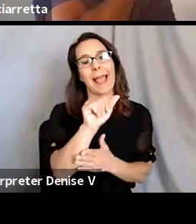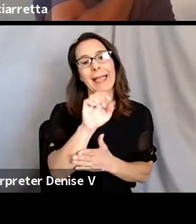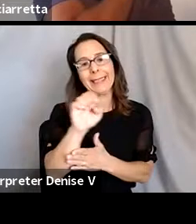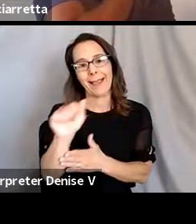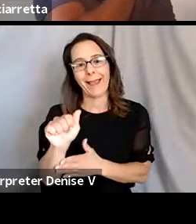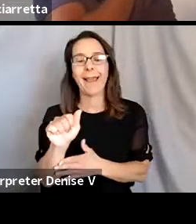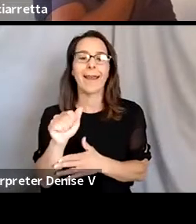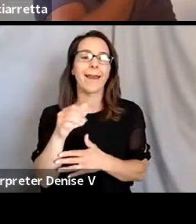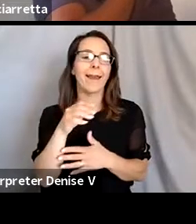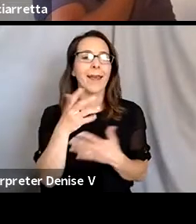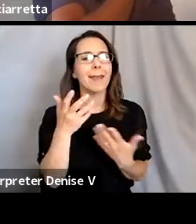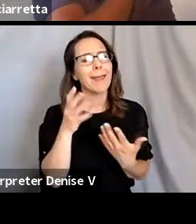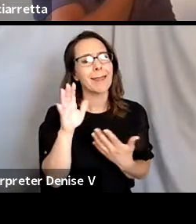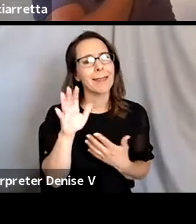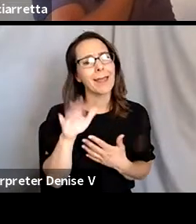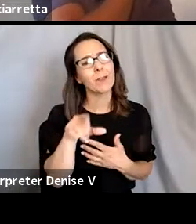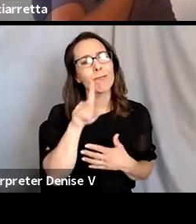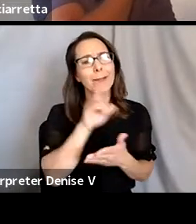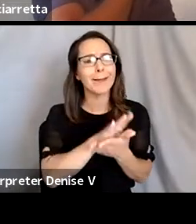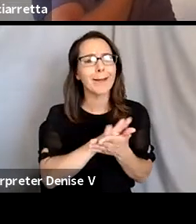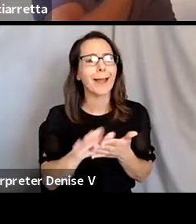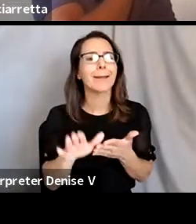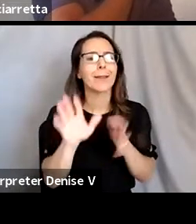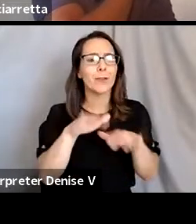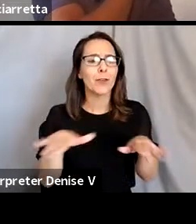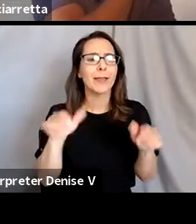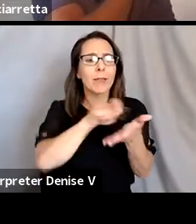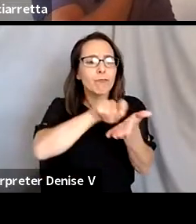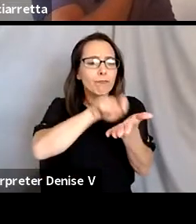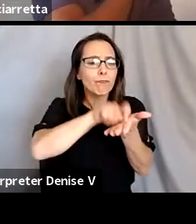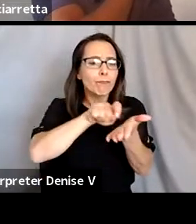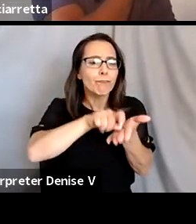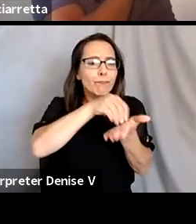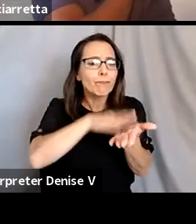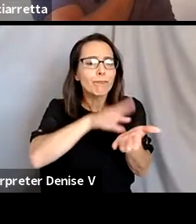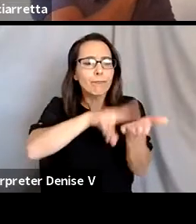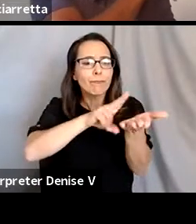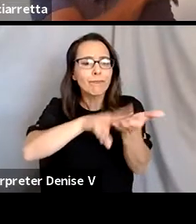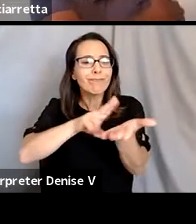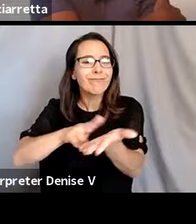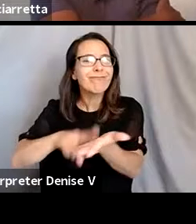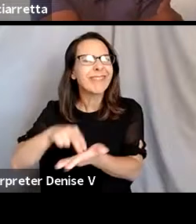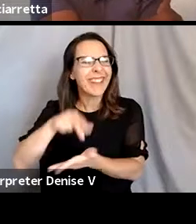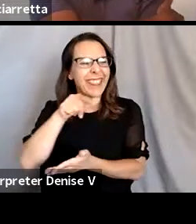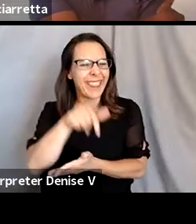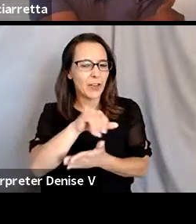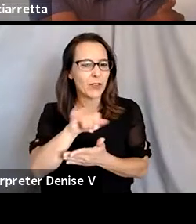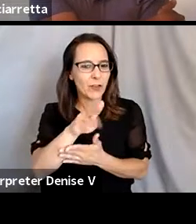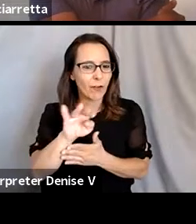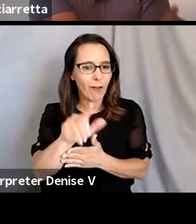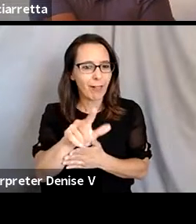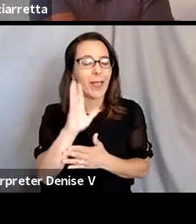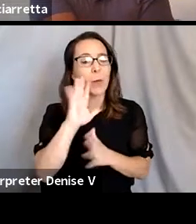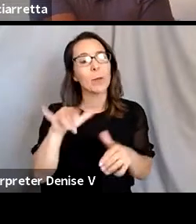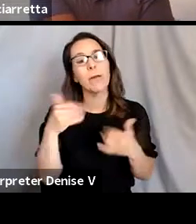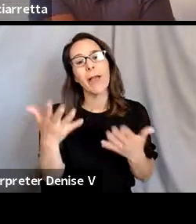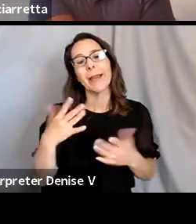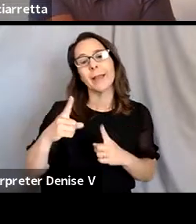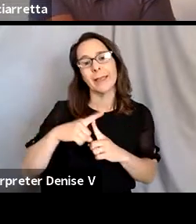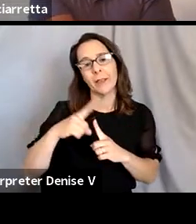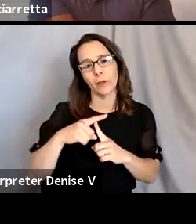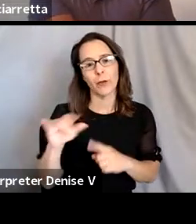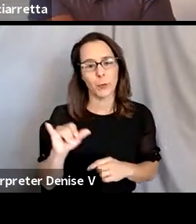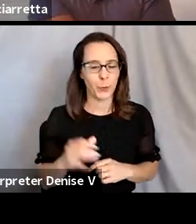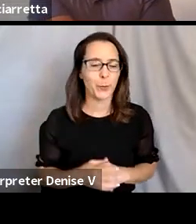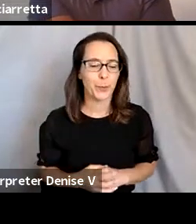write things in them. We're also going to provide with them a t-shirt. And if there's a way for friends to